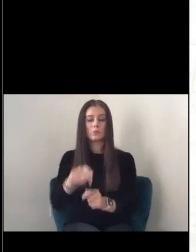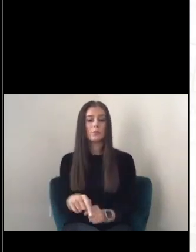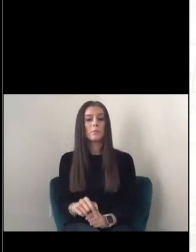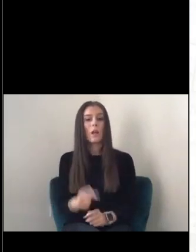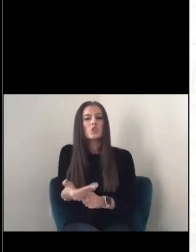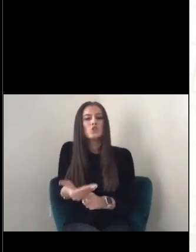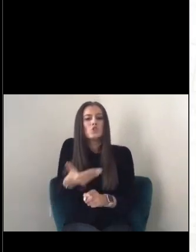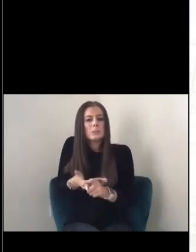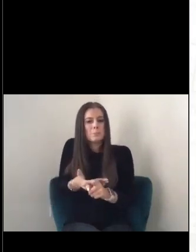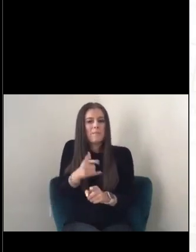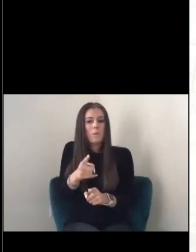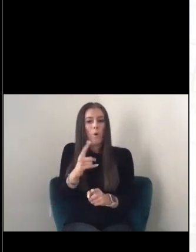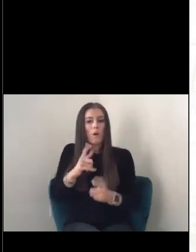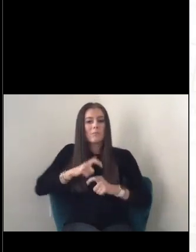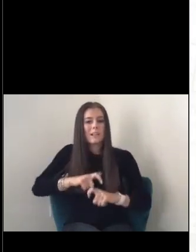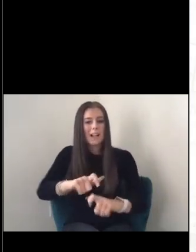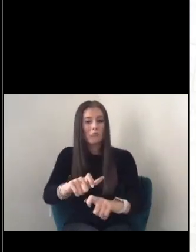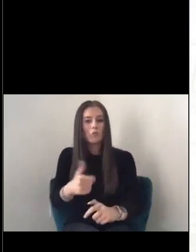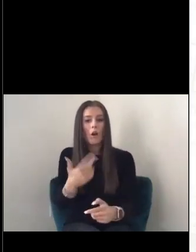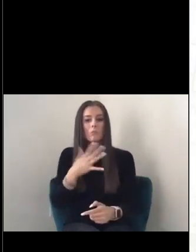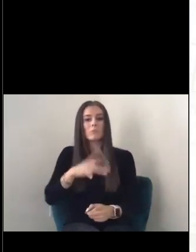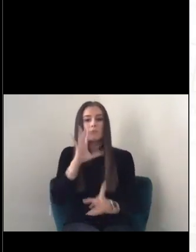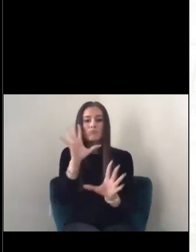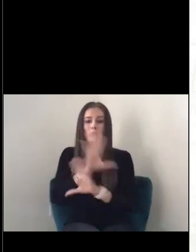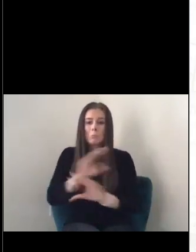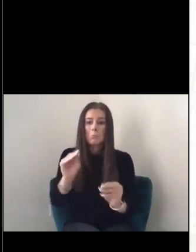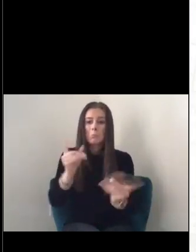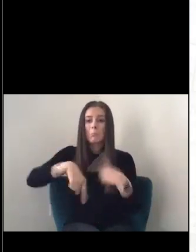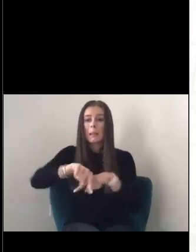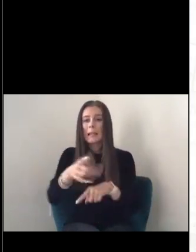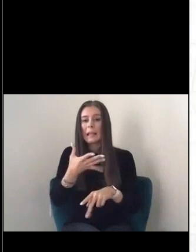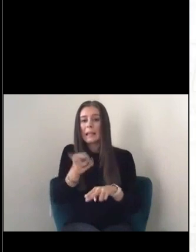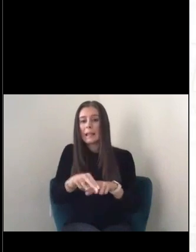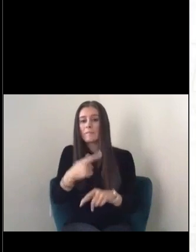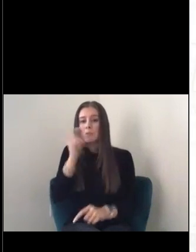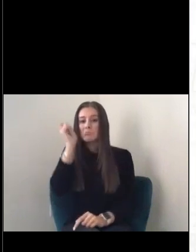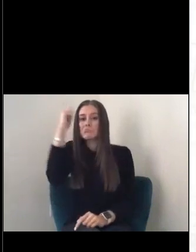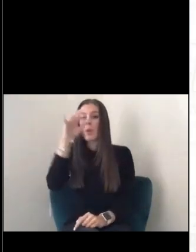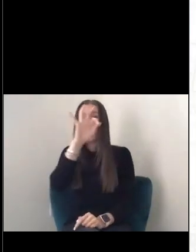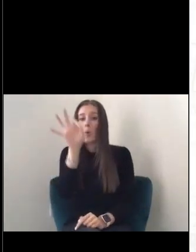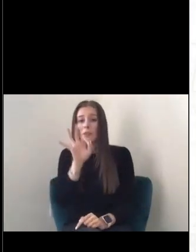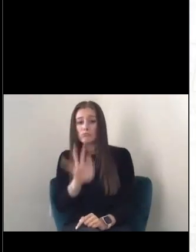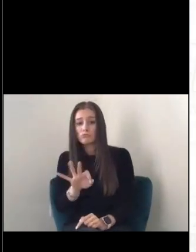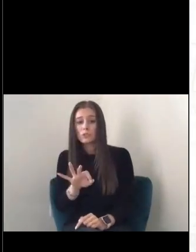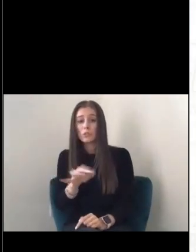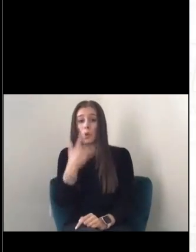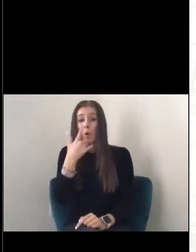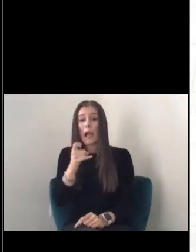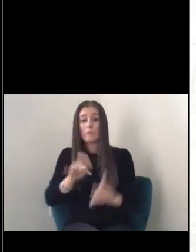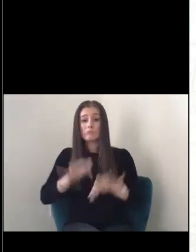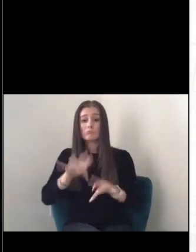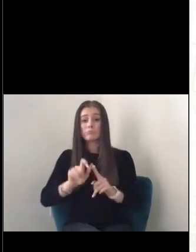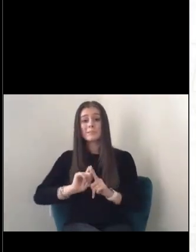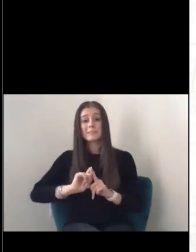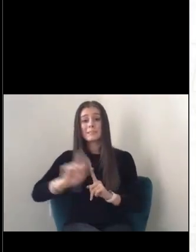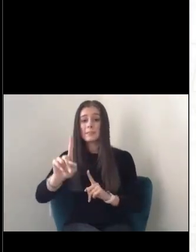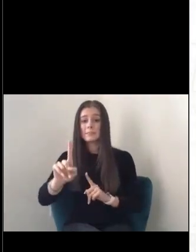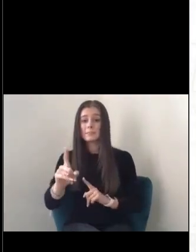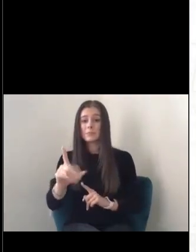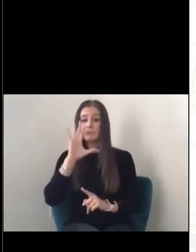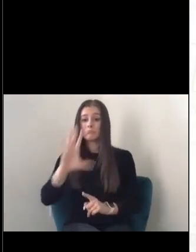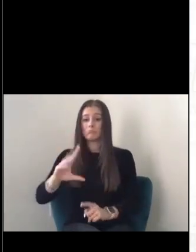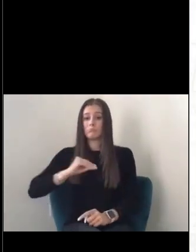just wanted to remind everybody that you can submit questions throughout this webinar, so please do feel free to send those